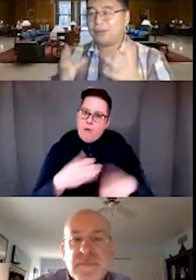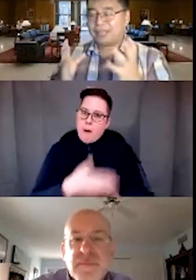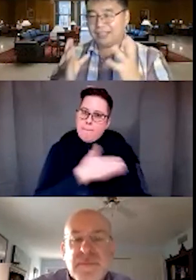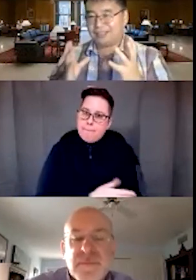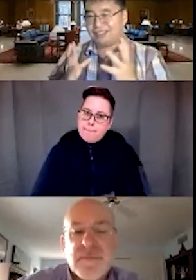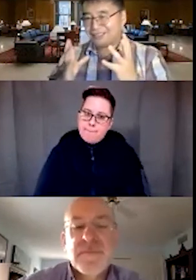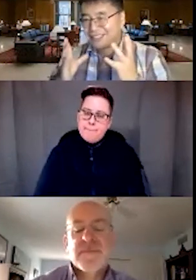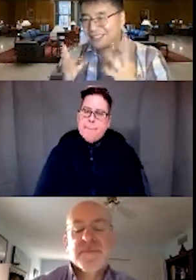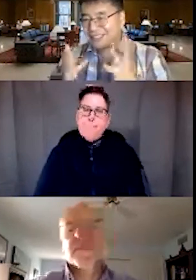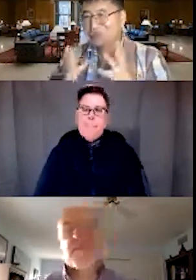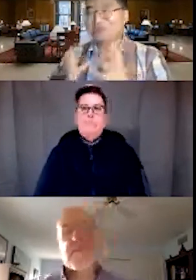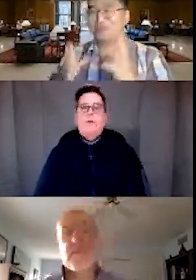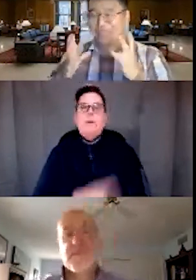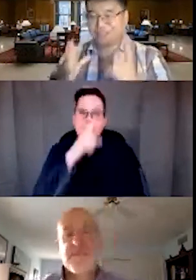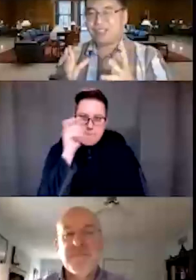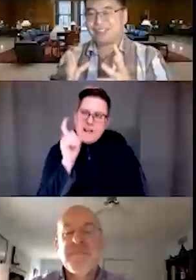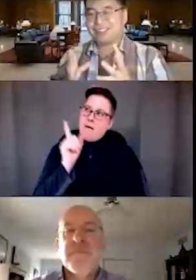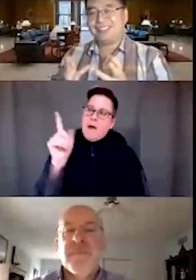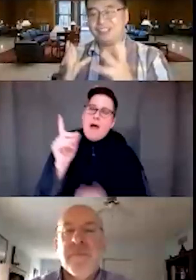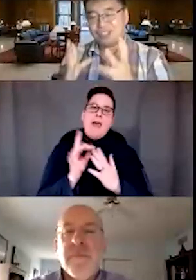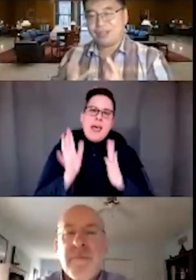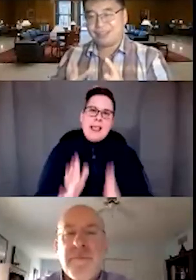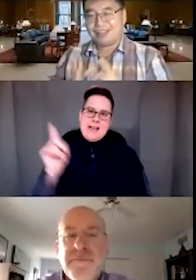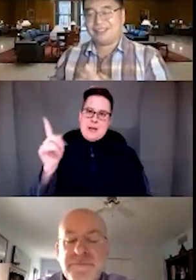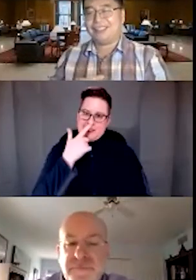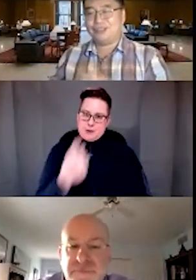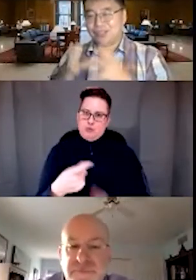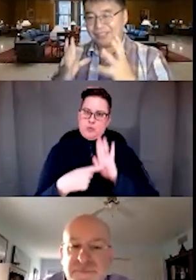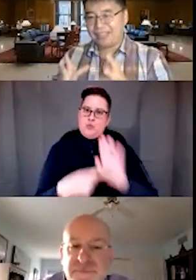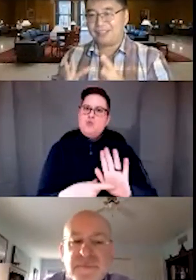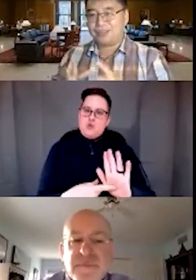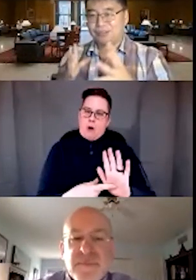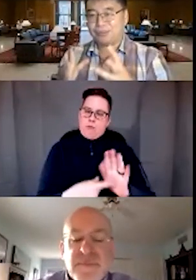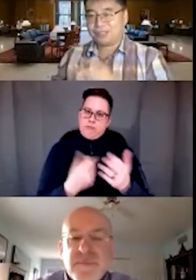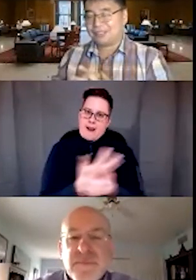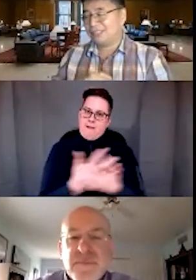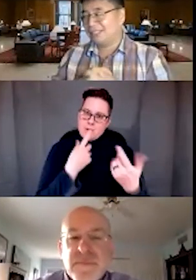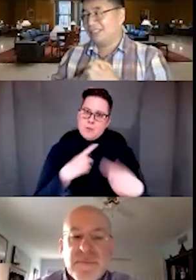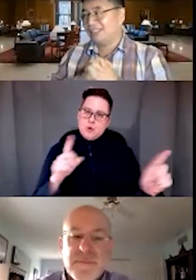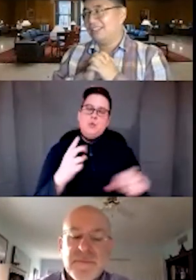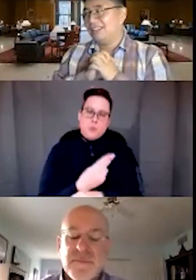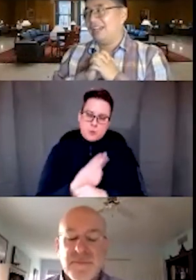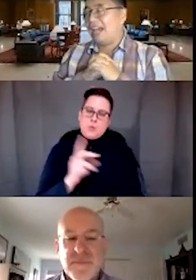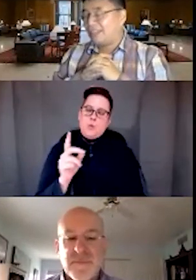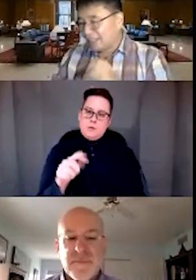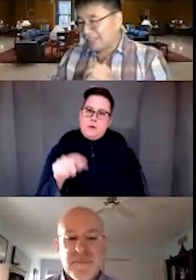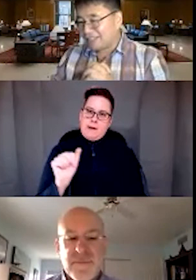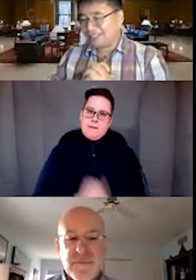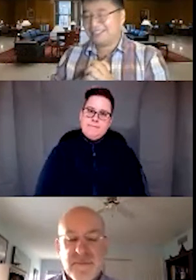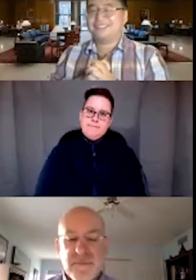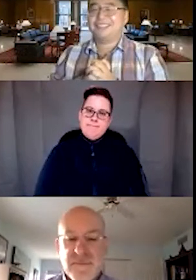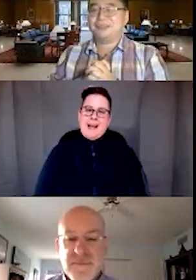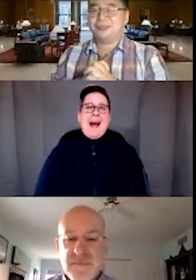There was that leadership level interest in showing that, right? And using data to support it. I